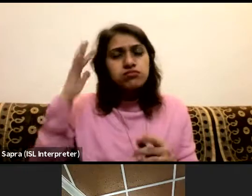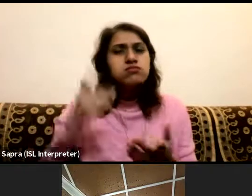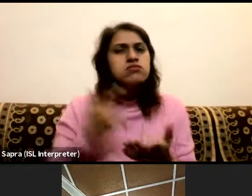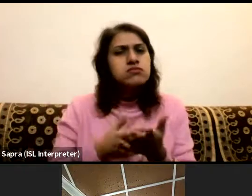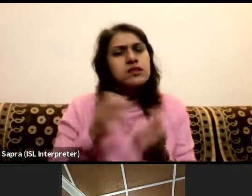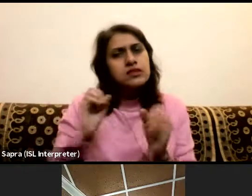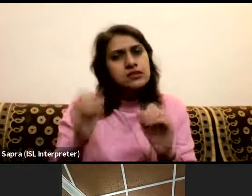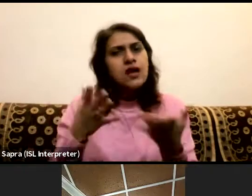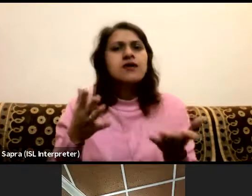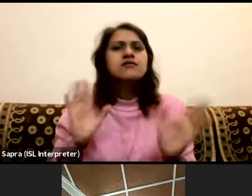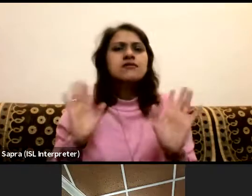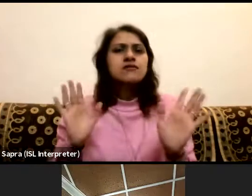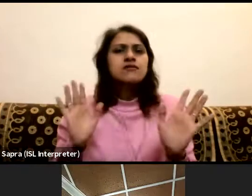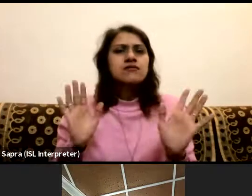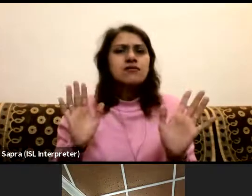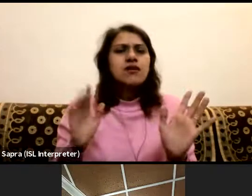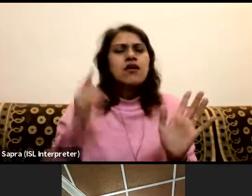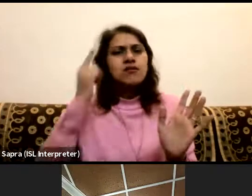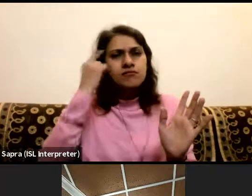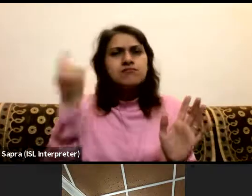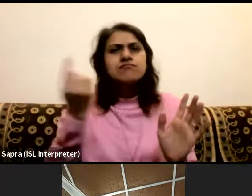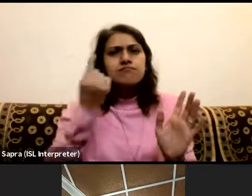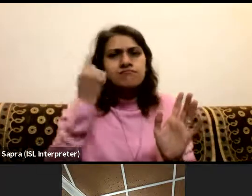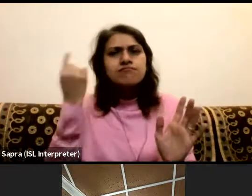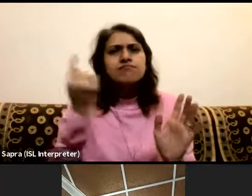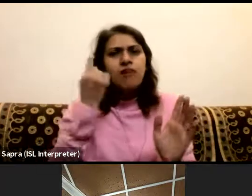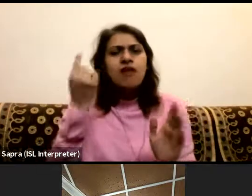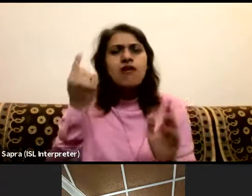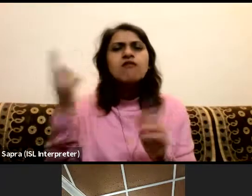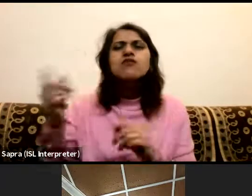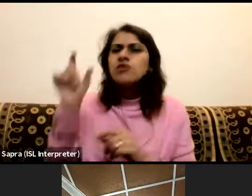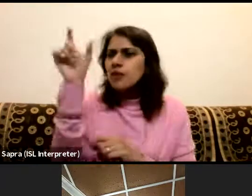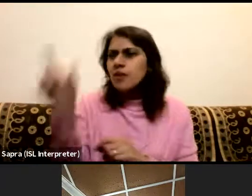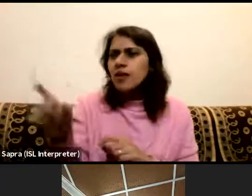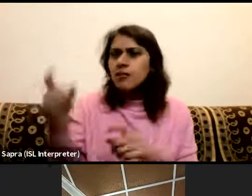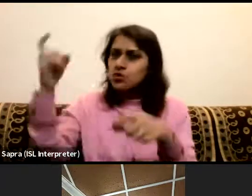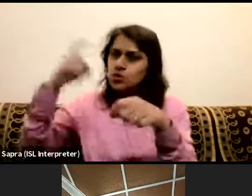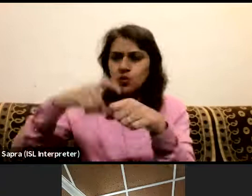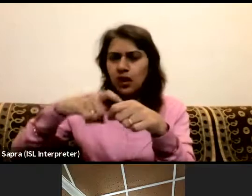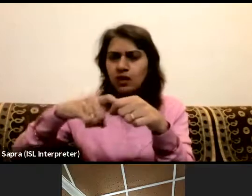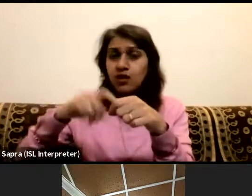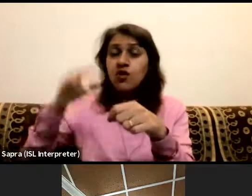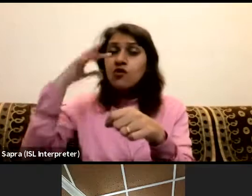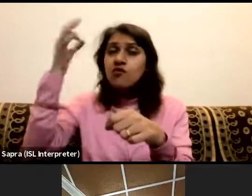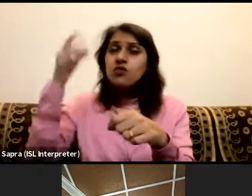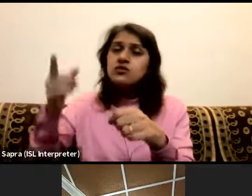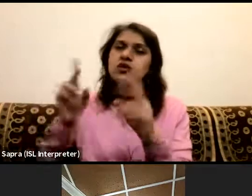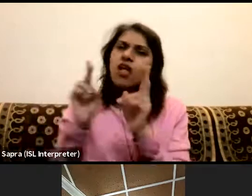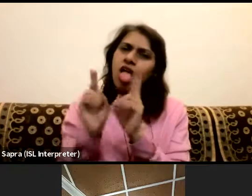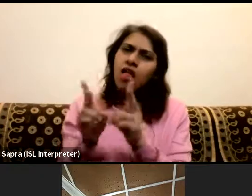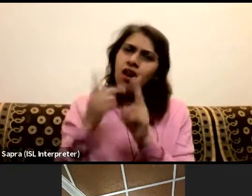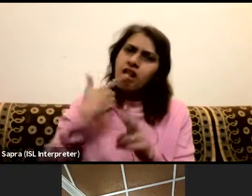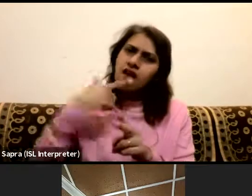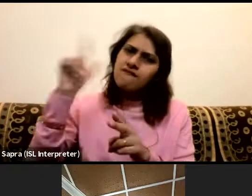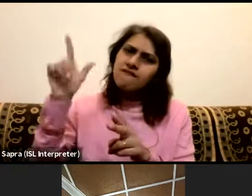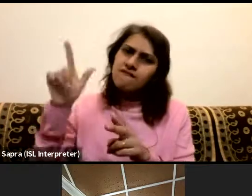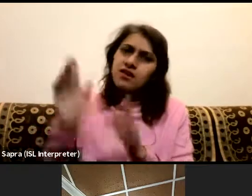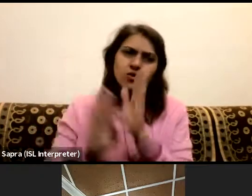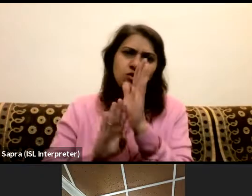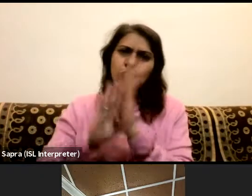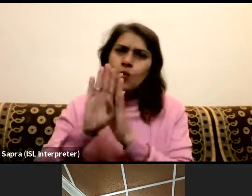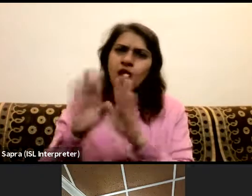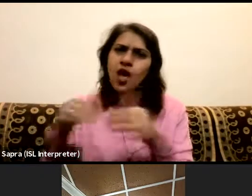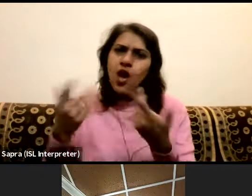I, look at a career progression for these children. So like I was talking about, the skill